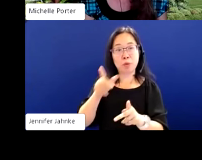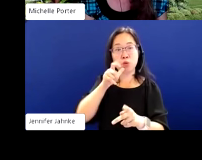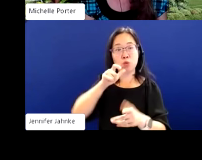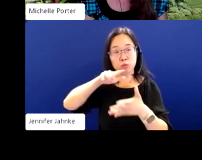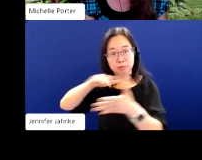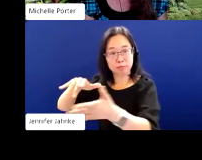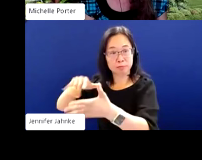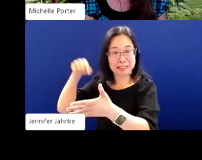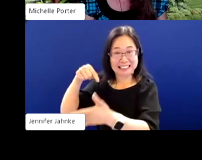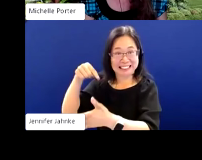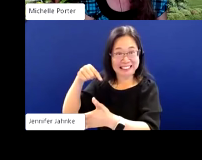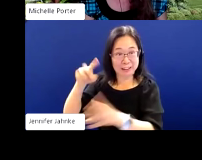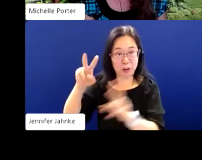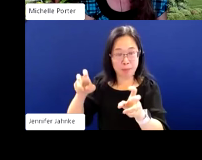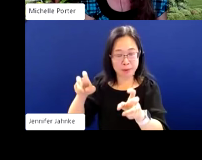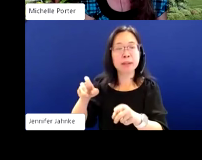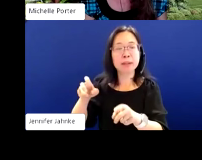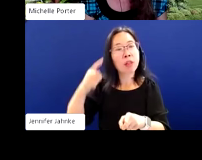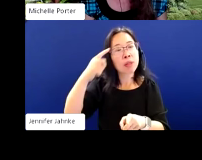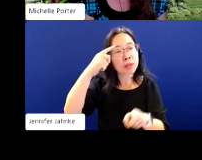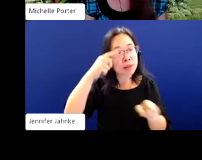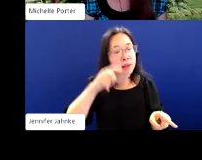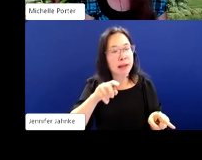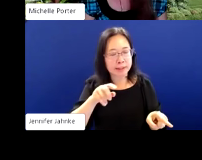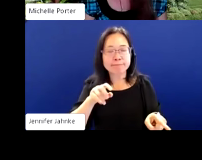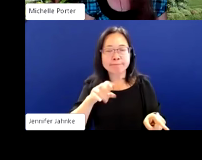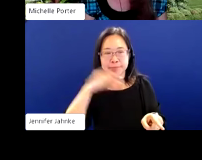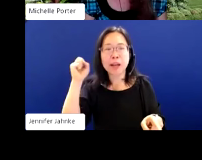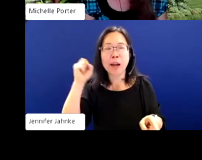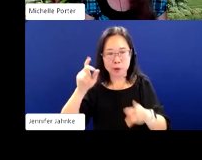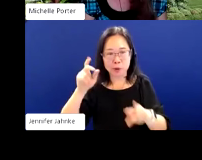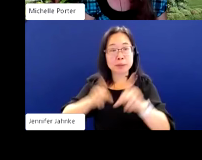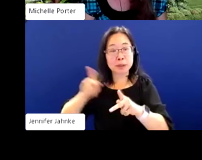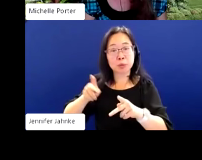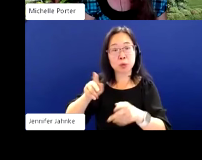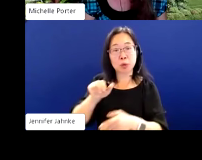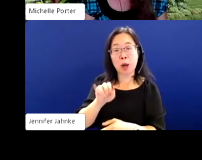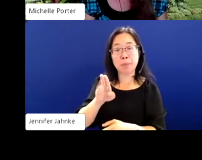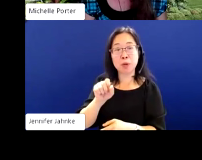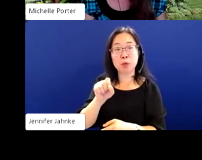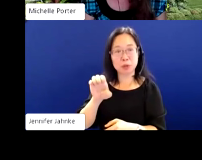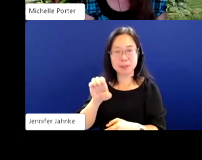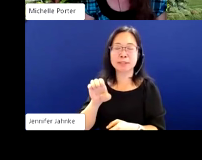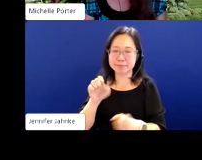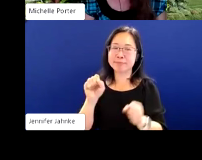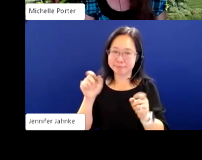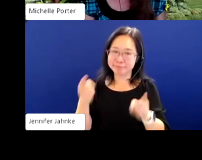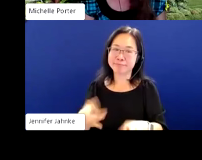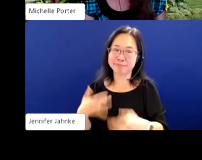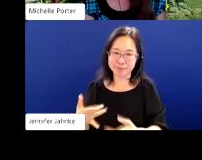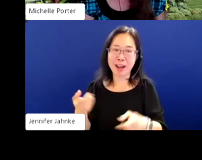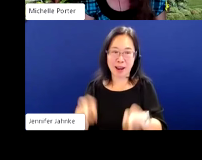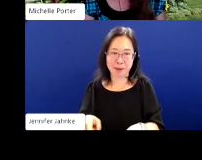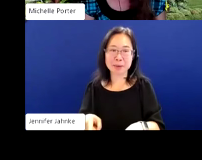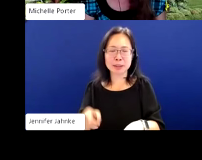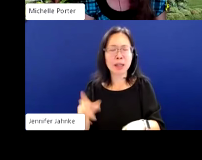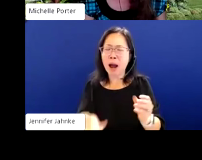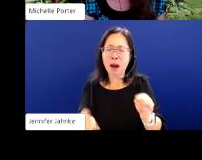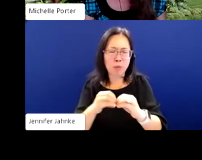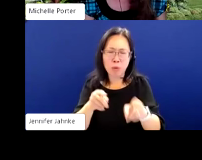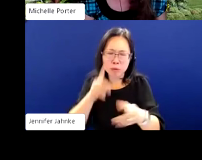abuse certainly is thought to be associated with internalized ageism. More research is needed to be done